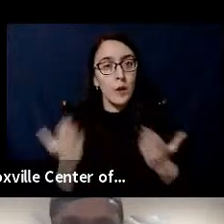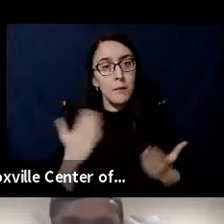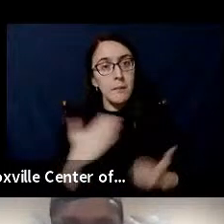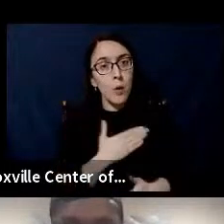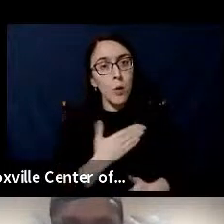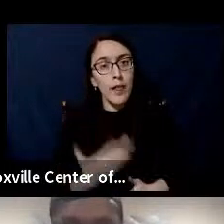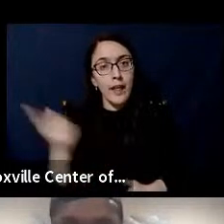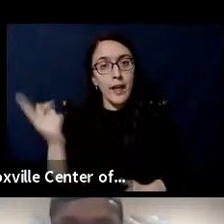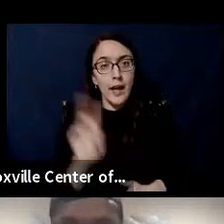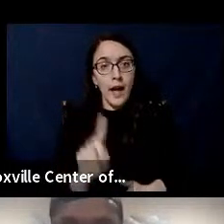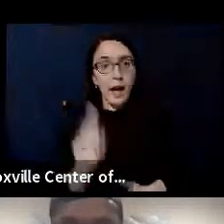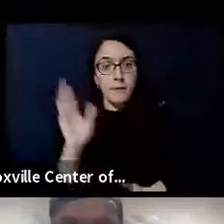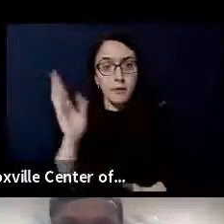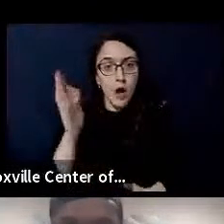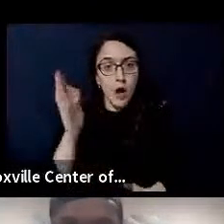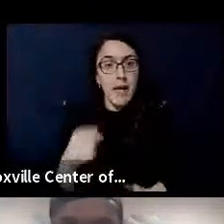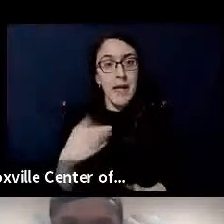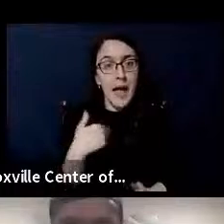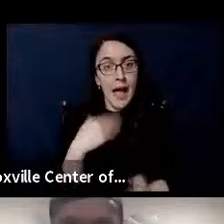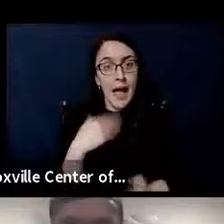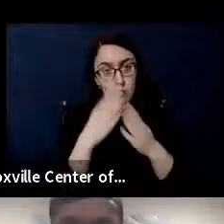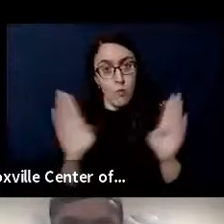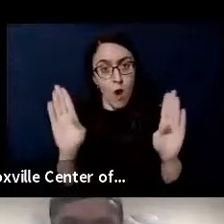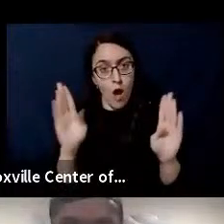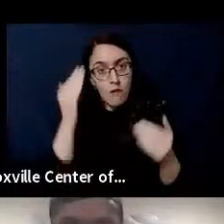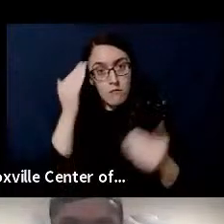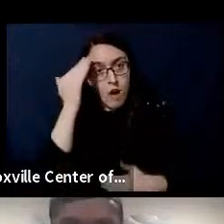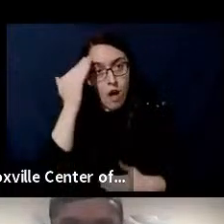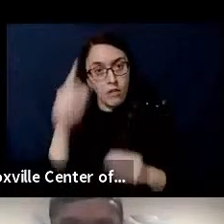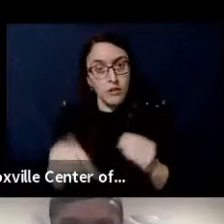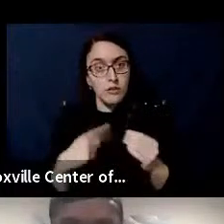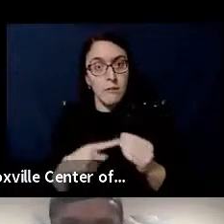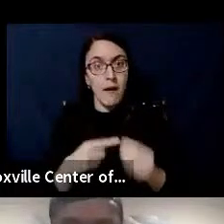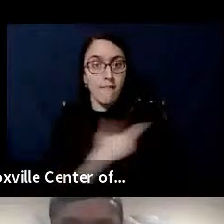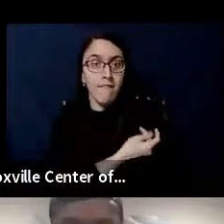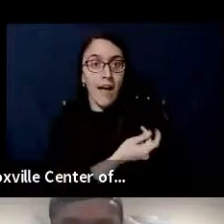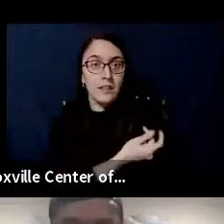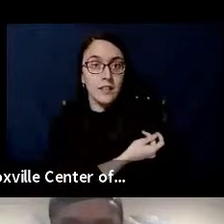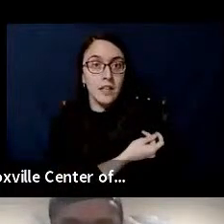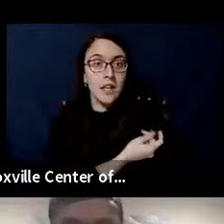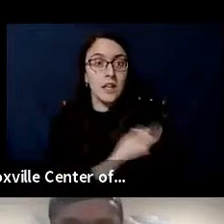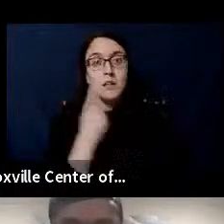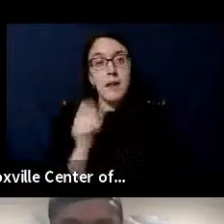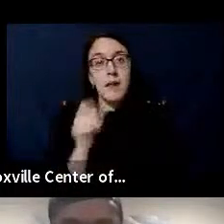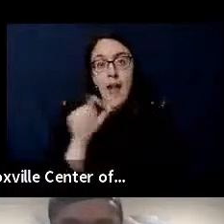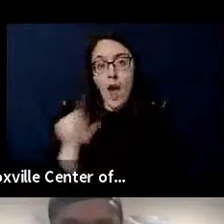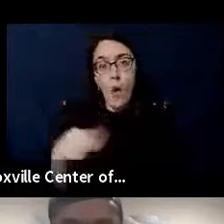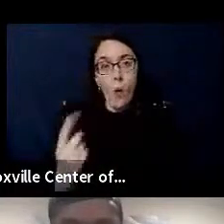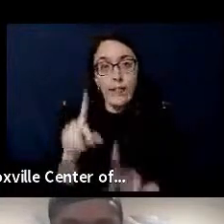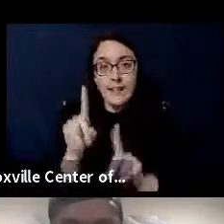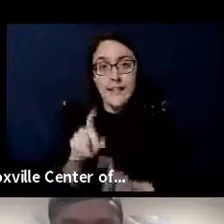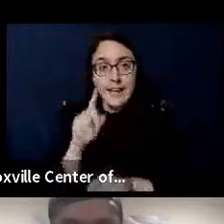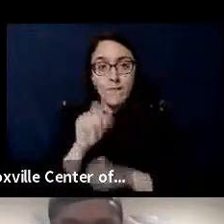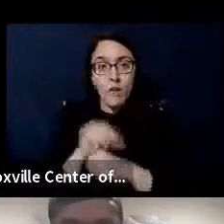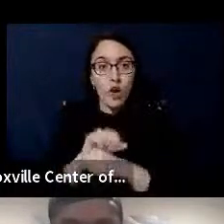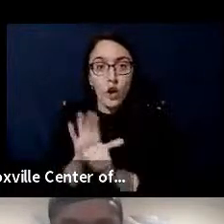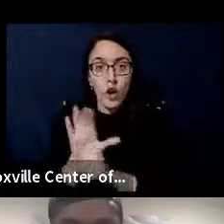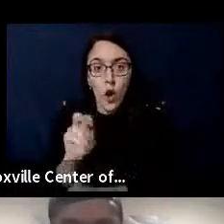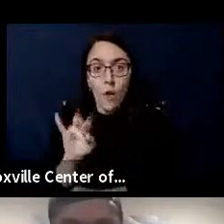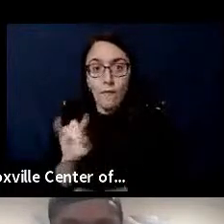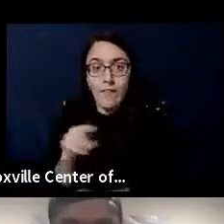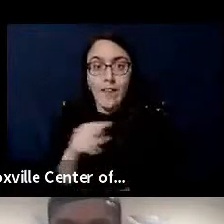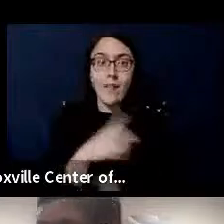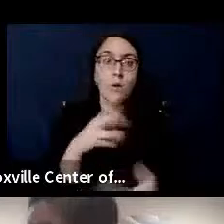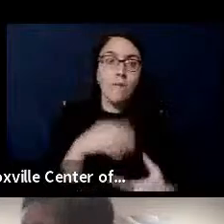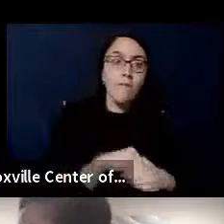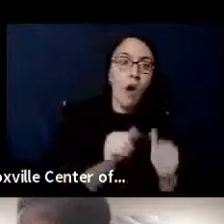He has a pretty broad breadth of knowledge about vaccine, because they don't just do testing for COVID. They were involved in H1N1 vaccine